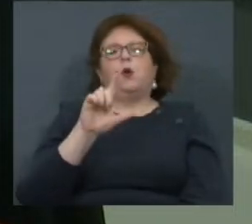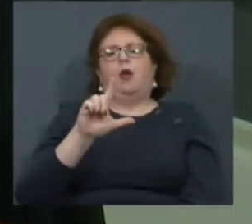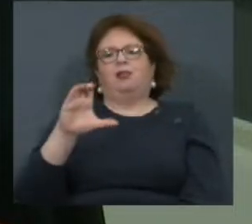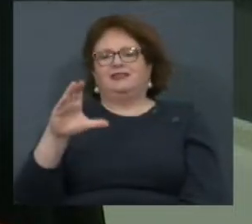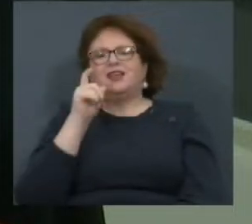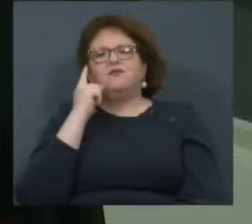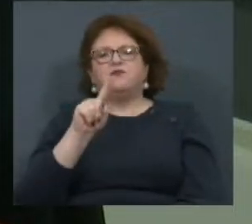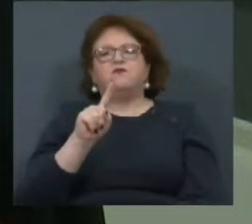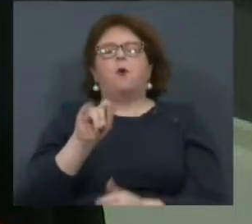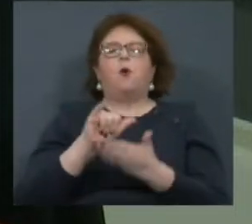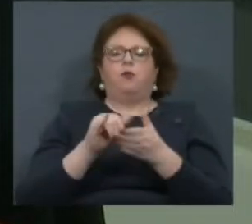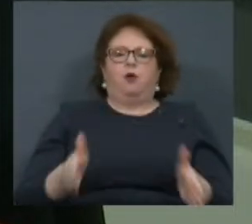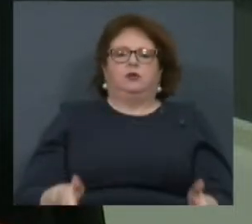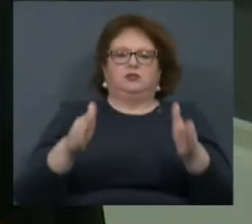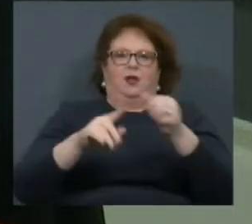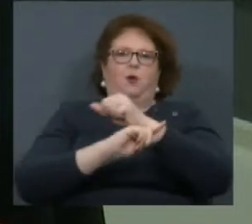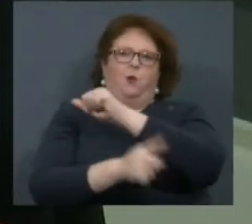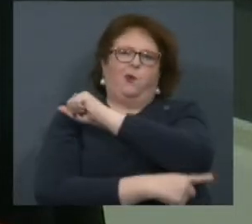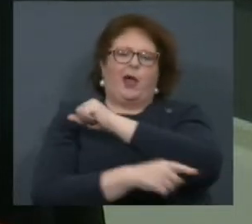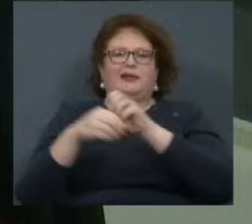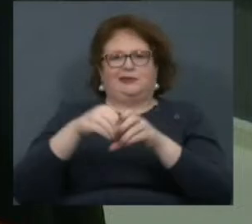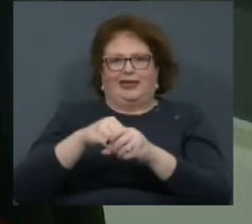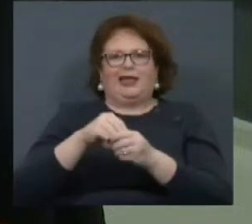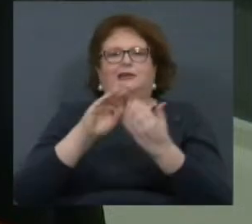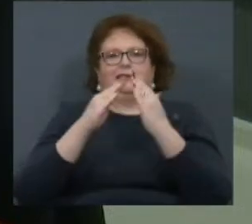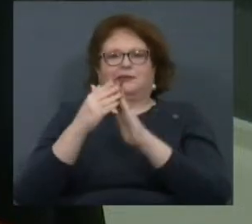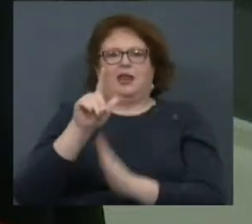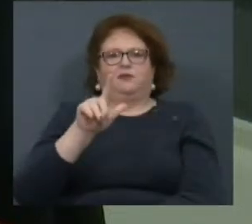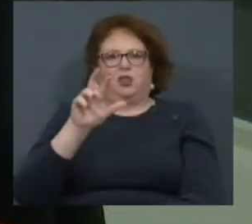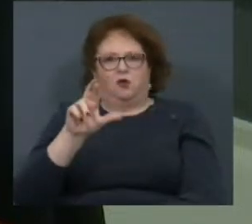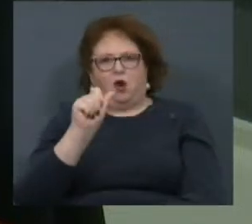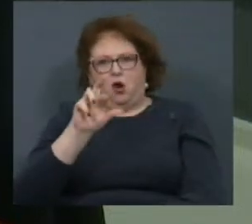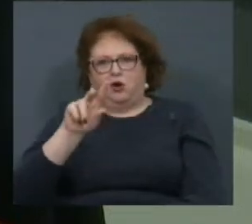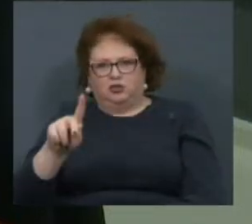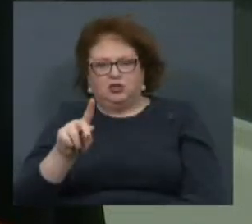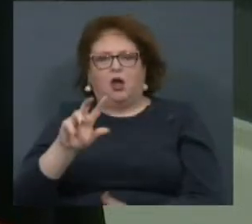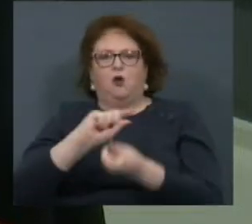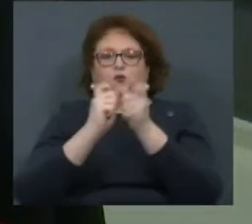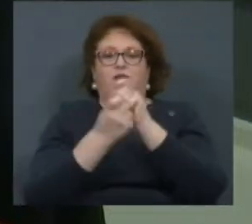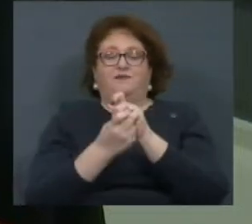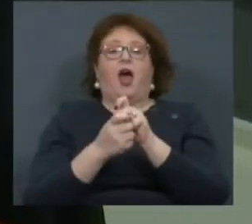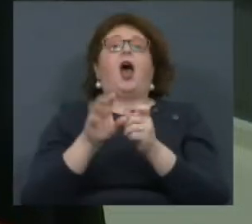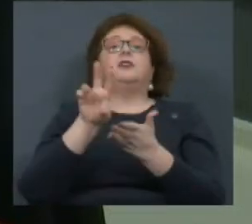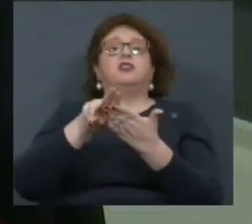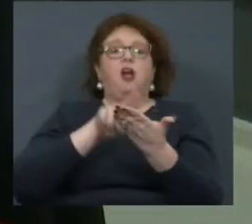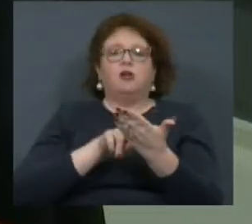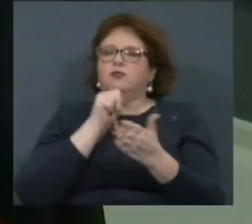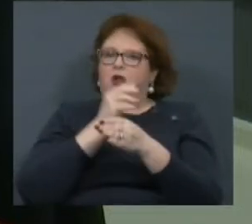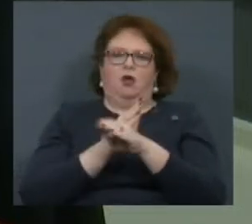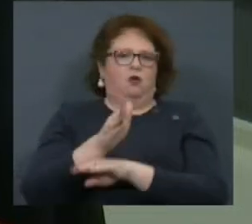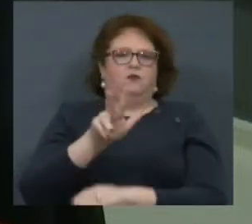solid waste customers located within the city of Little Rock, Arkansas, for a revised total contract amount not to exceed